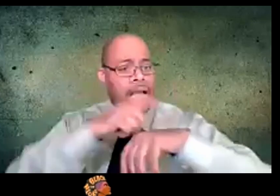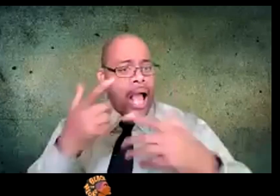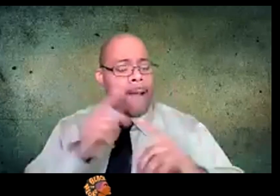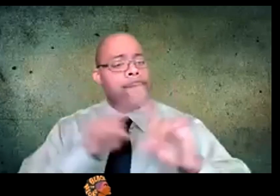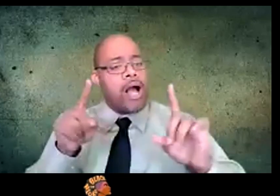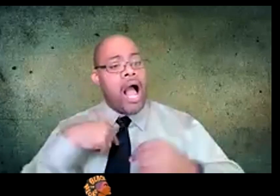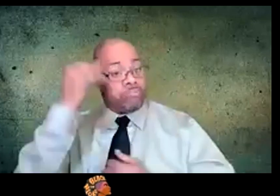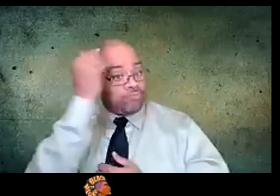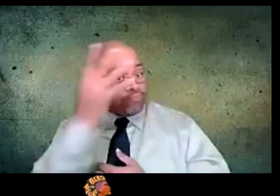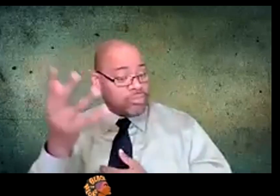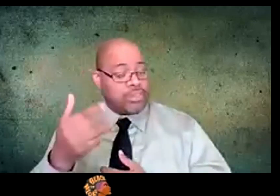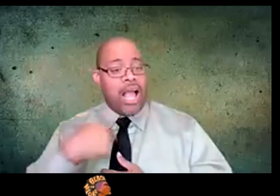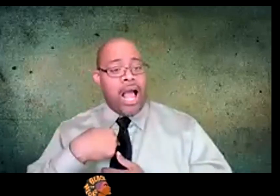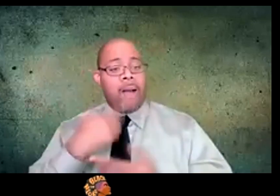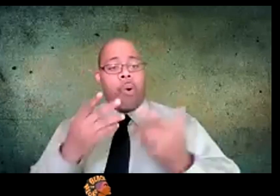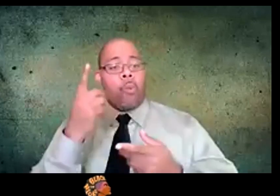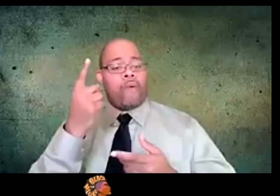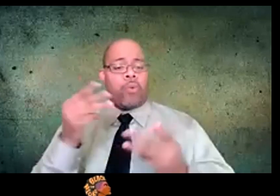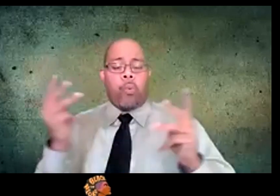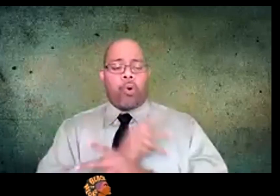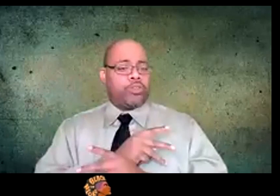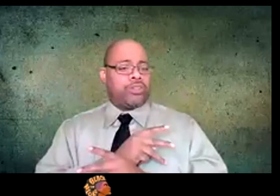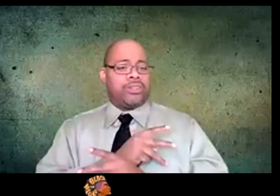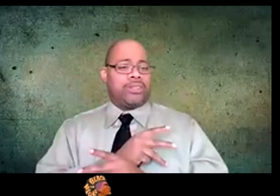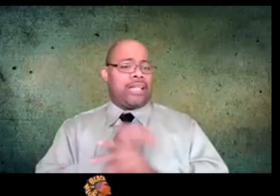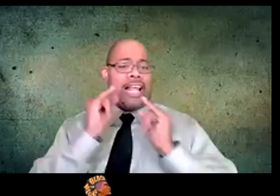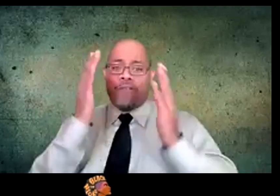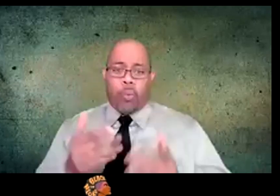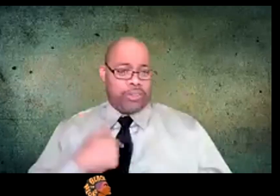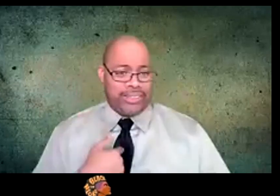tell you, I'm probably one of the world's worst interviewers.